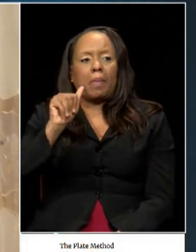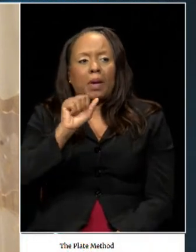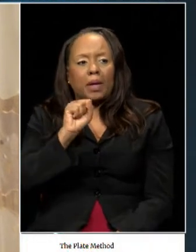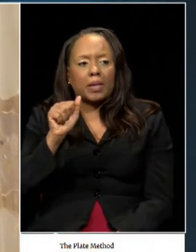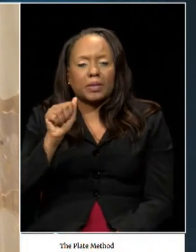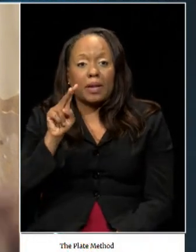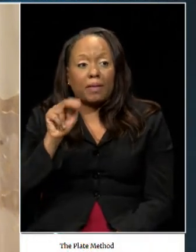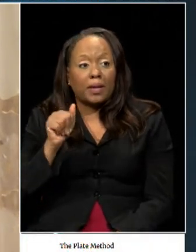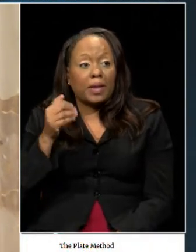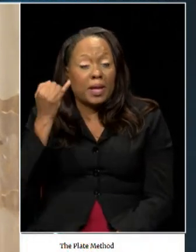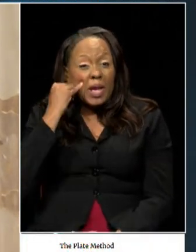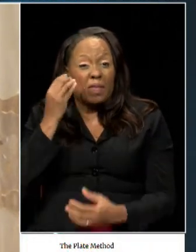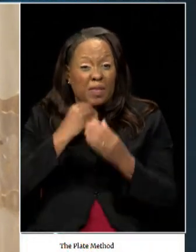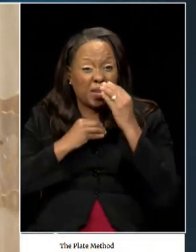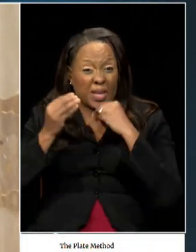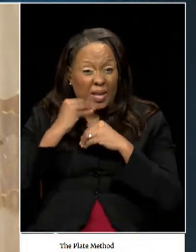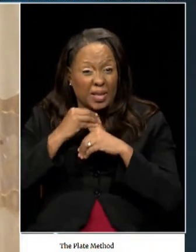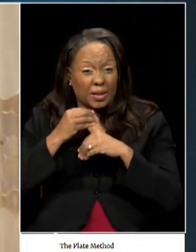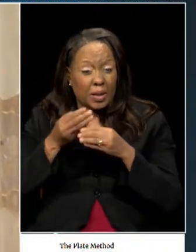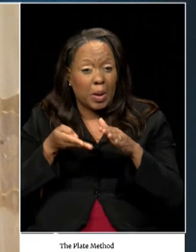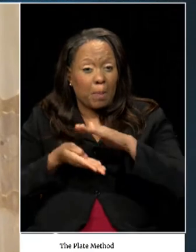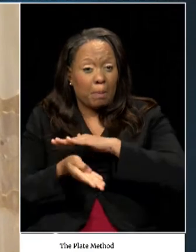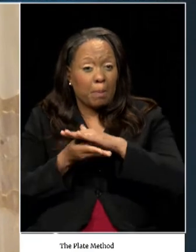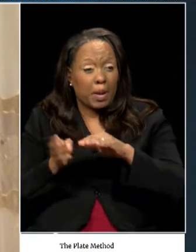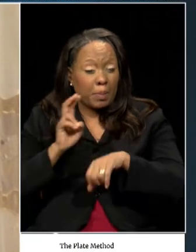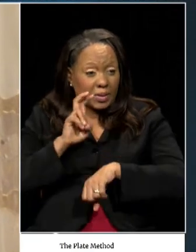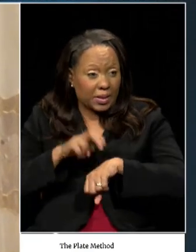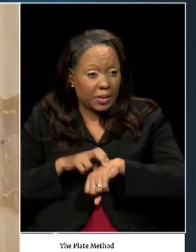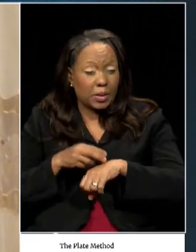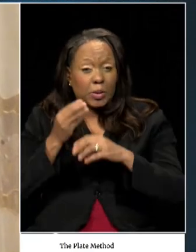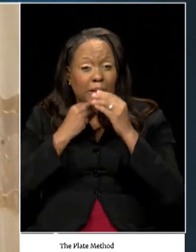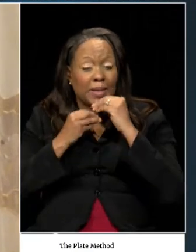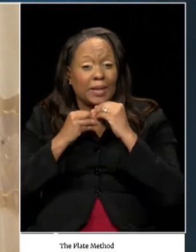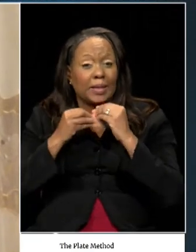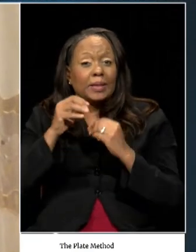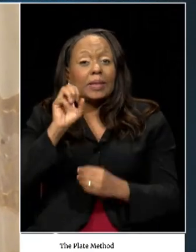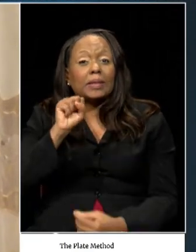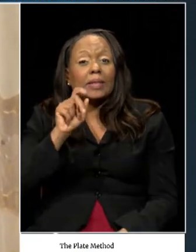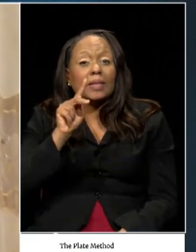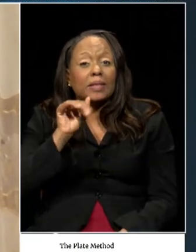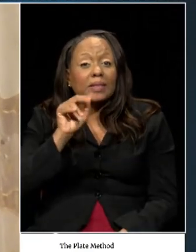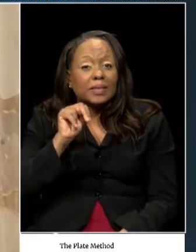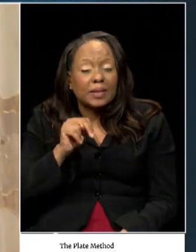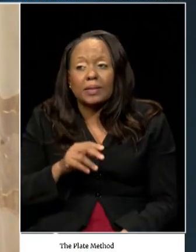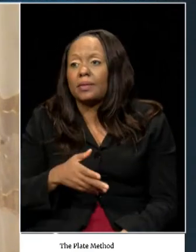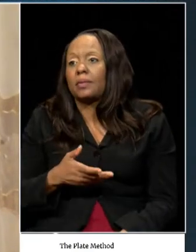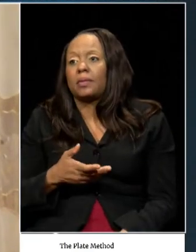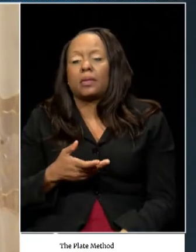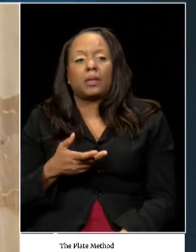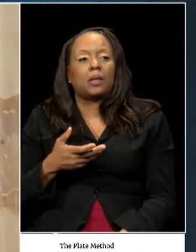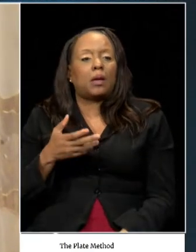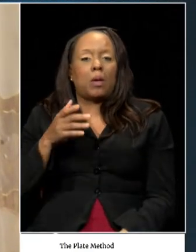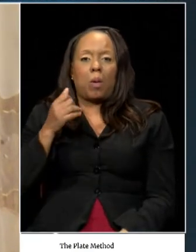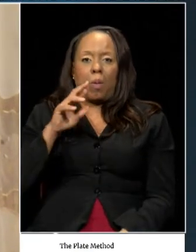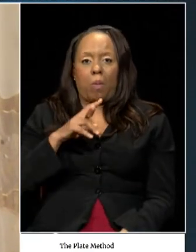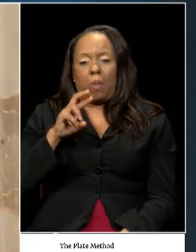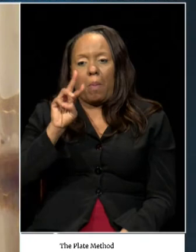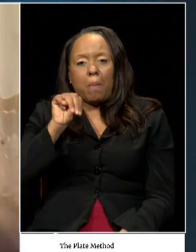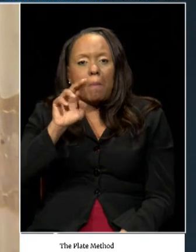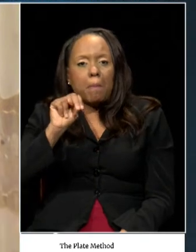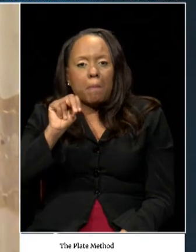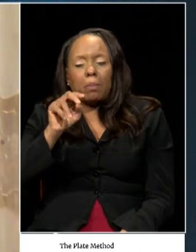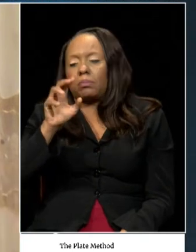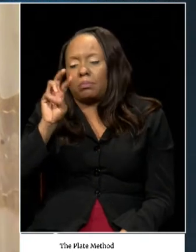and you eat the skin, that is also fiber. Fiber is found in your fruits and vegetables. So when you eat a mango, when you eat an